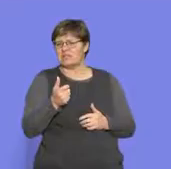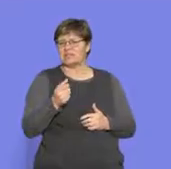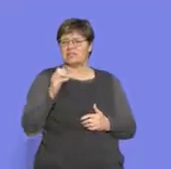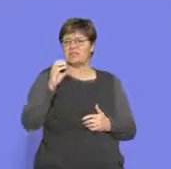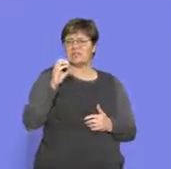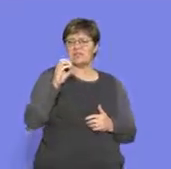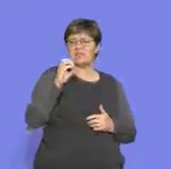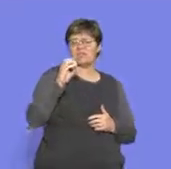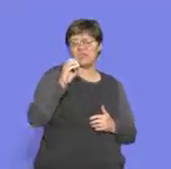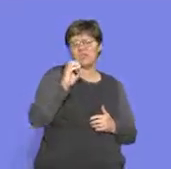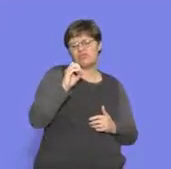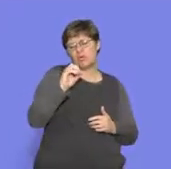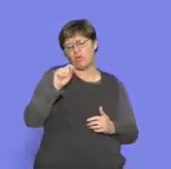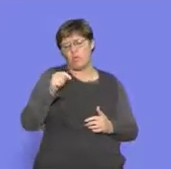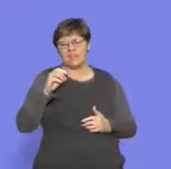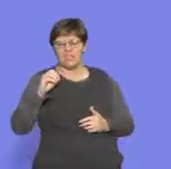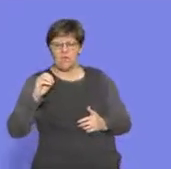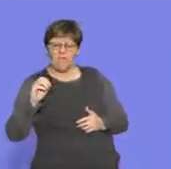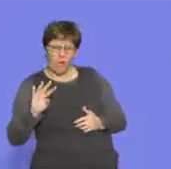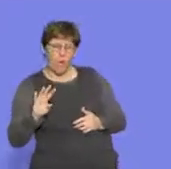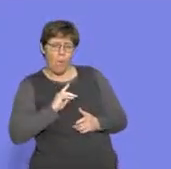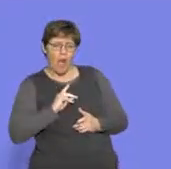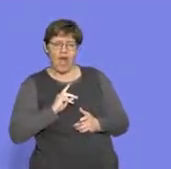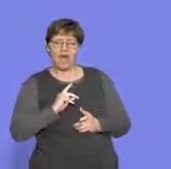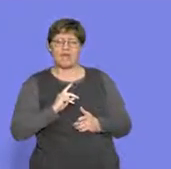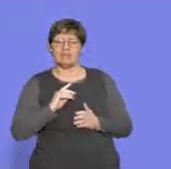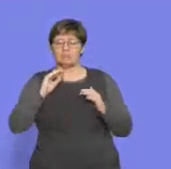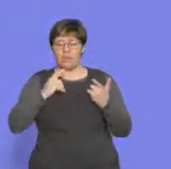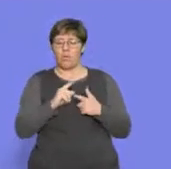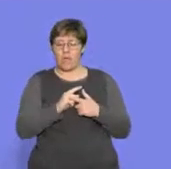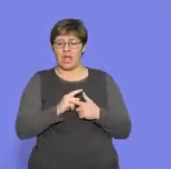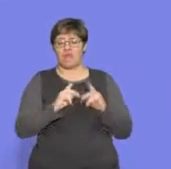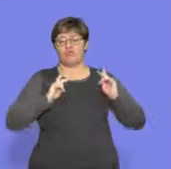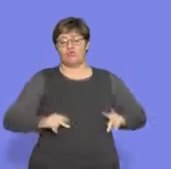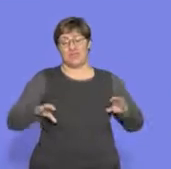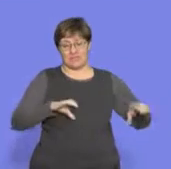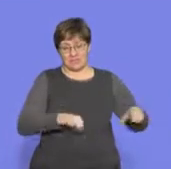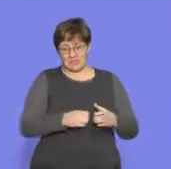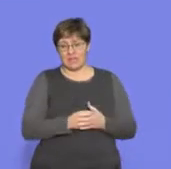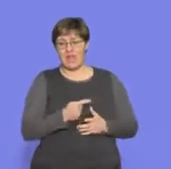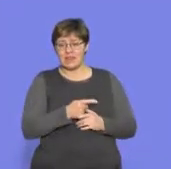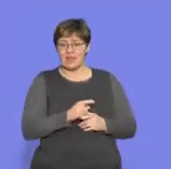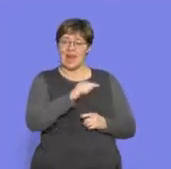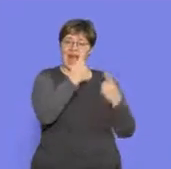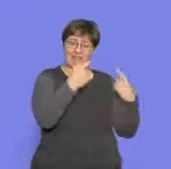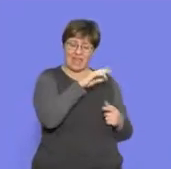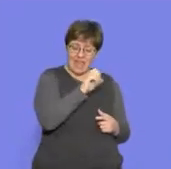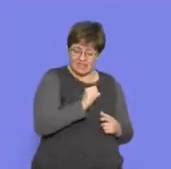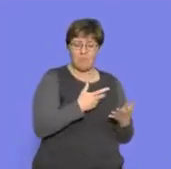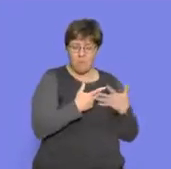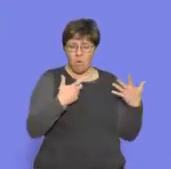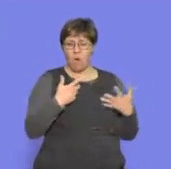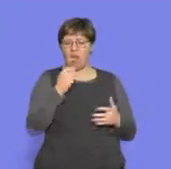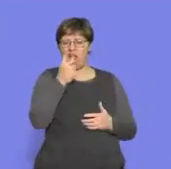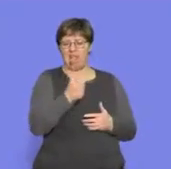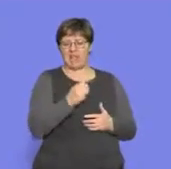is steadily increasing, and that's due to human activity, with the other gases forming a very small percentage of that. So